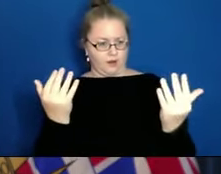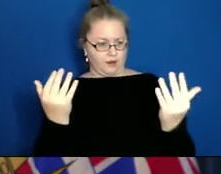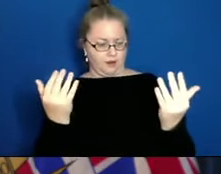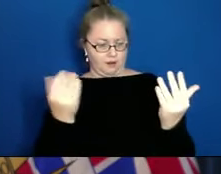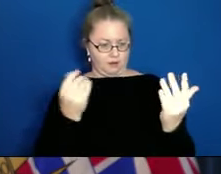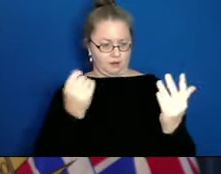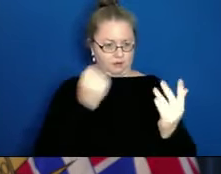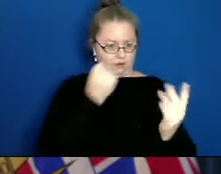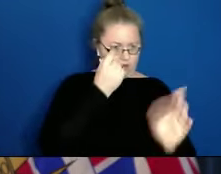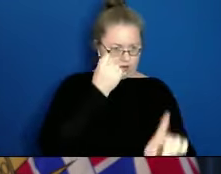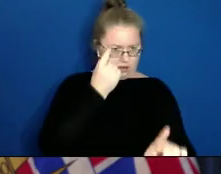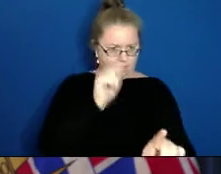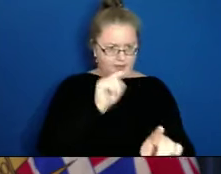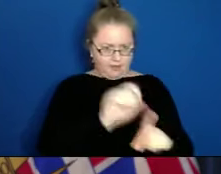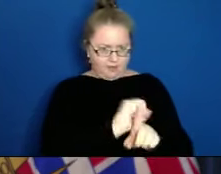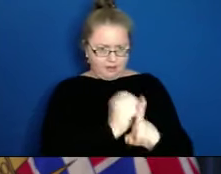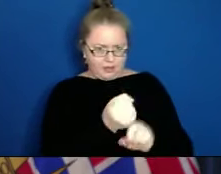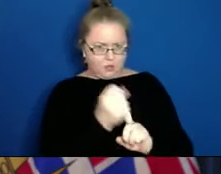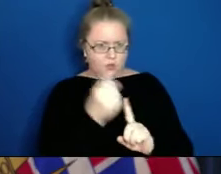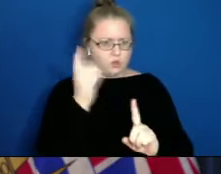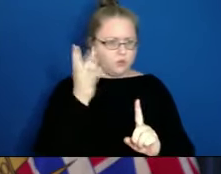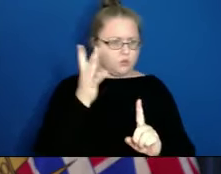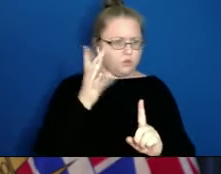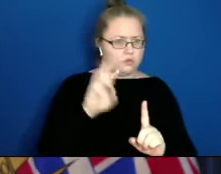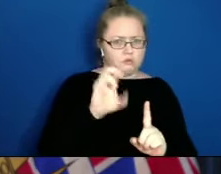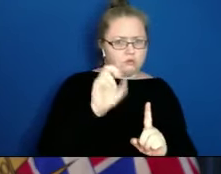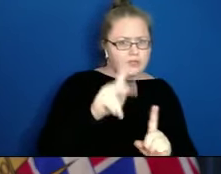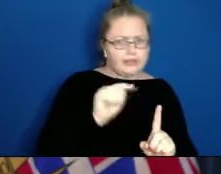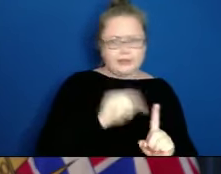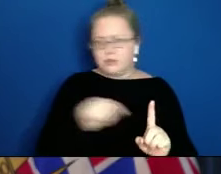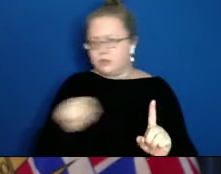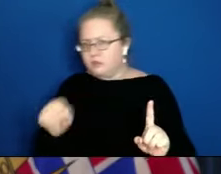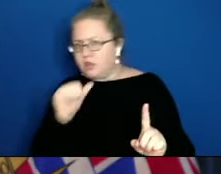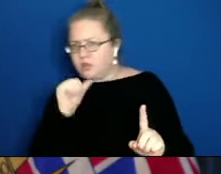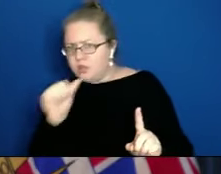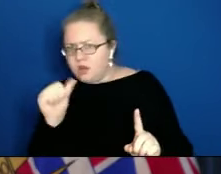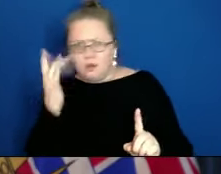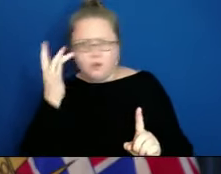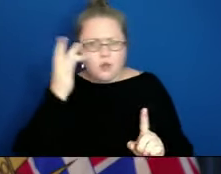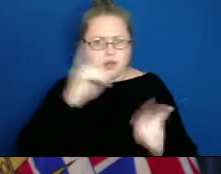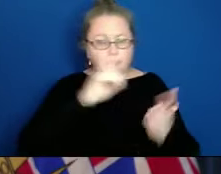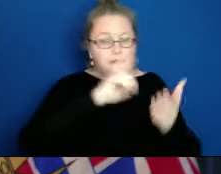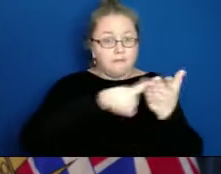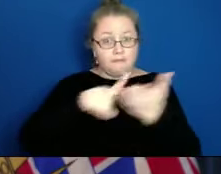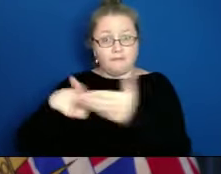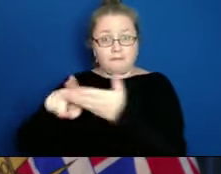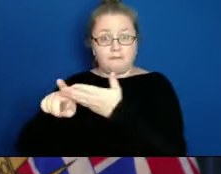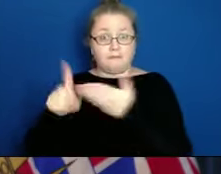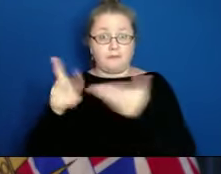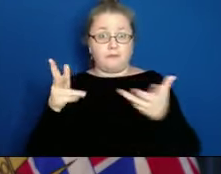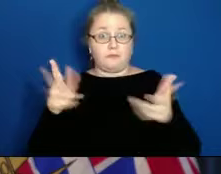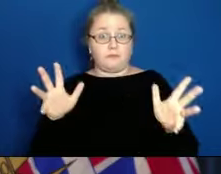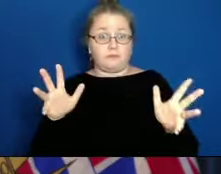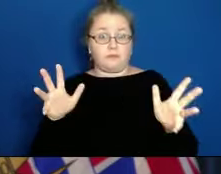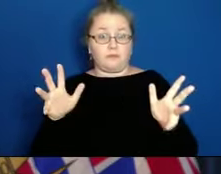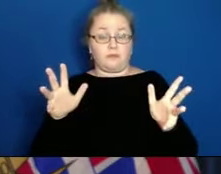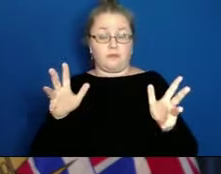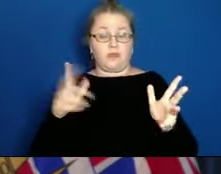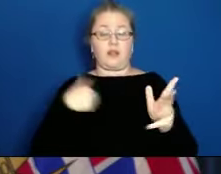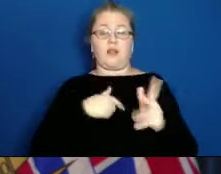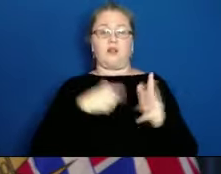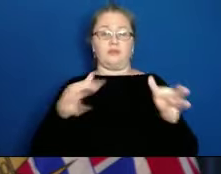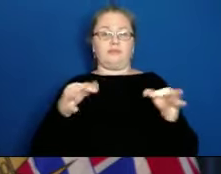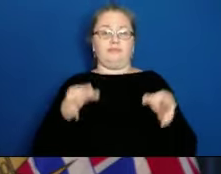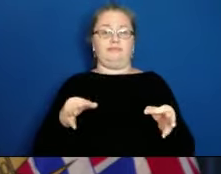conditions that made these more risky in some situations and others. So what we have determined that it is a combination,